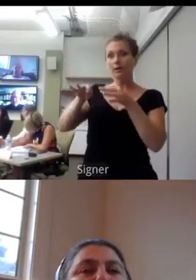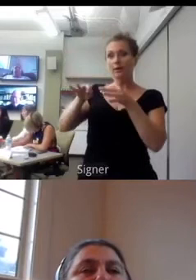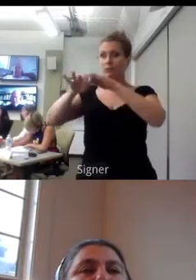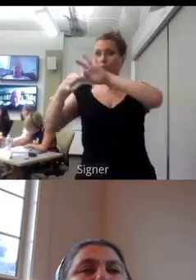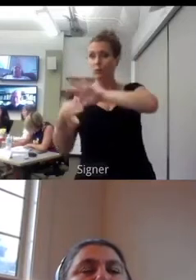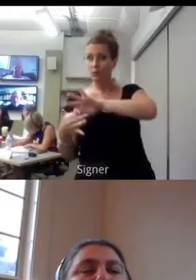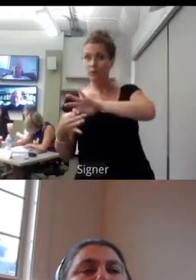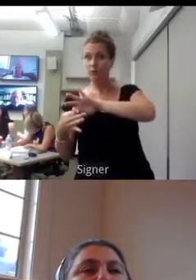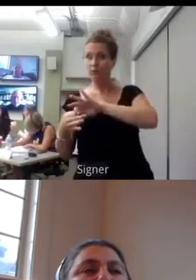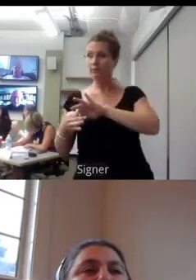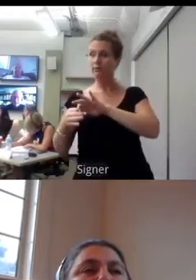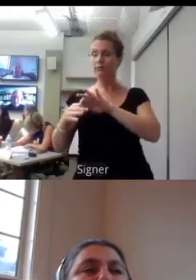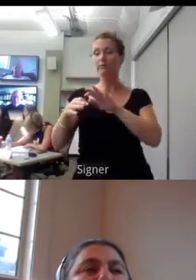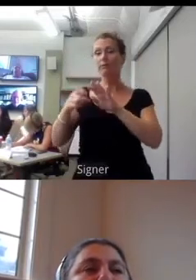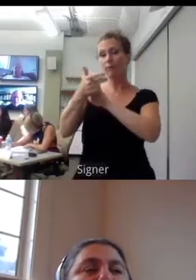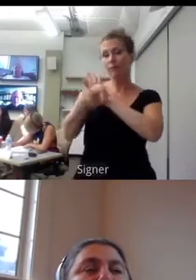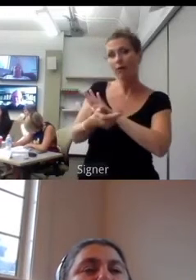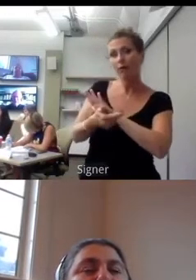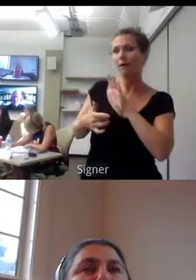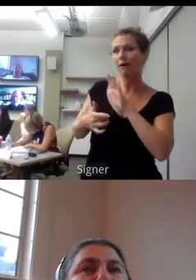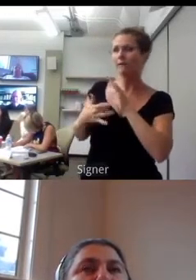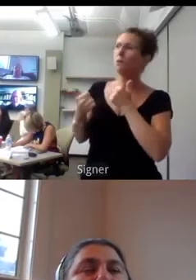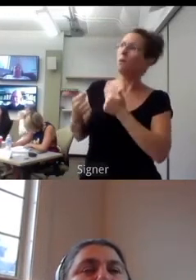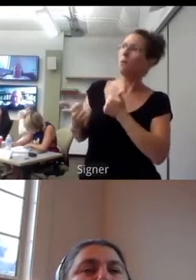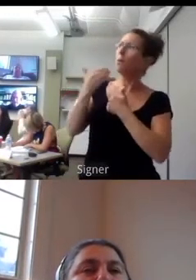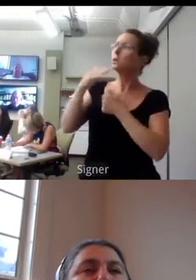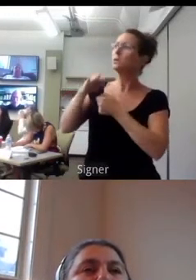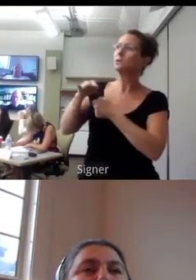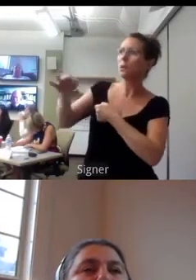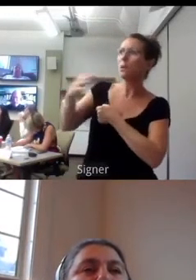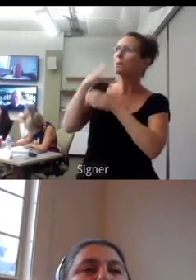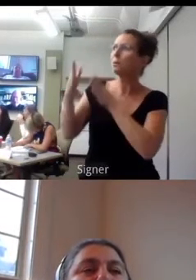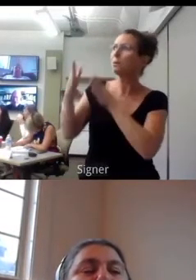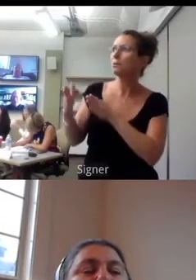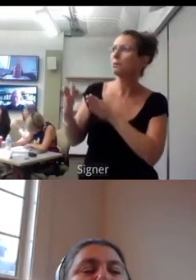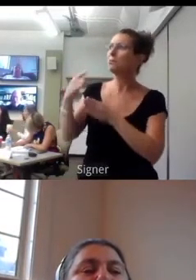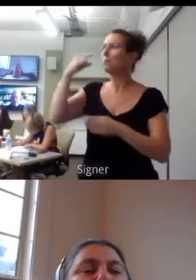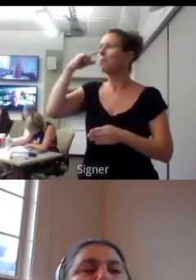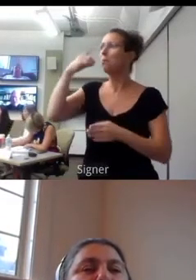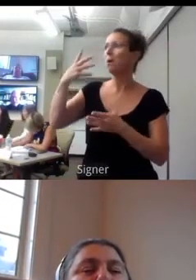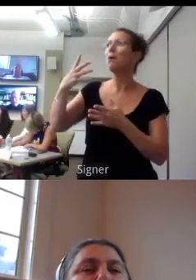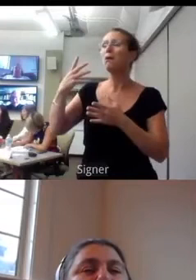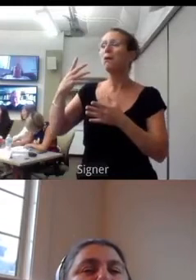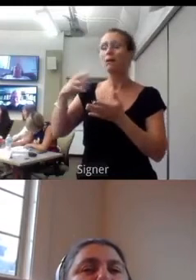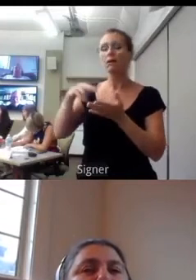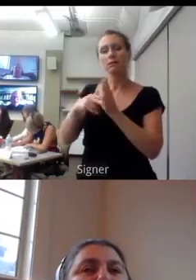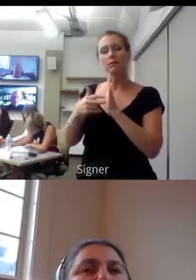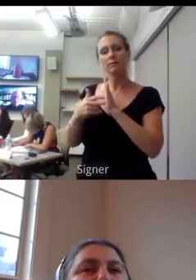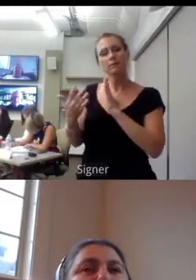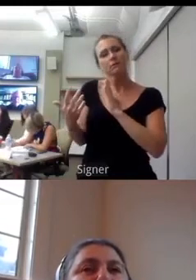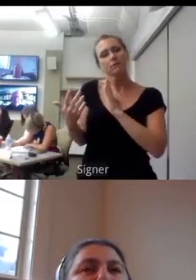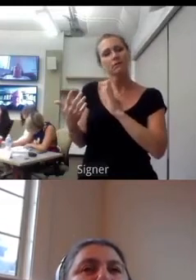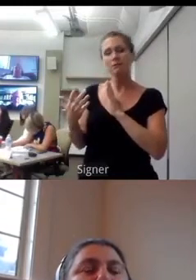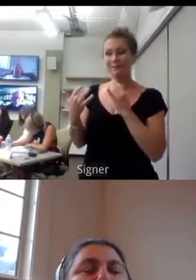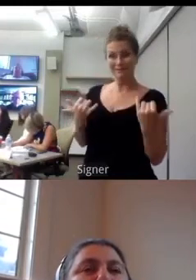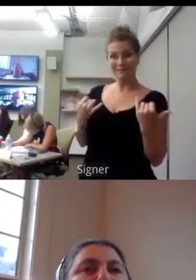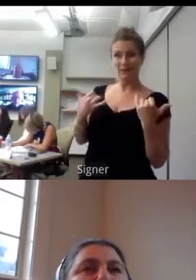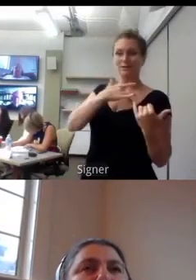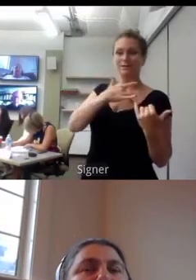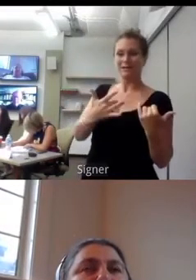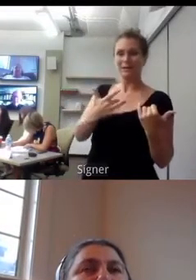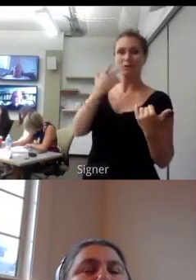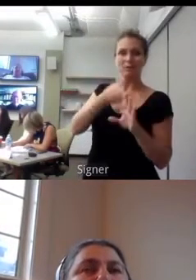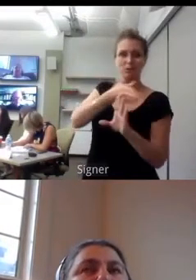good Canadian souls, and they won't be engaged in the kind of reading down which is characteristic of both of the American